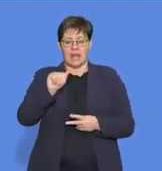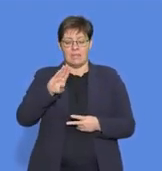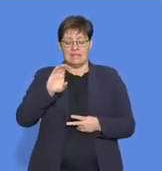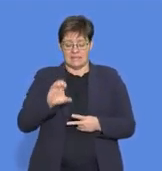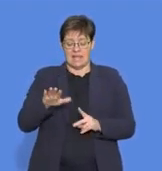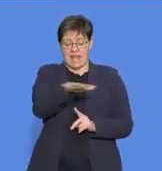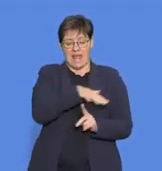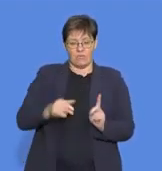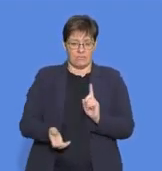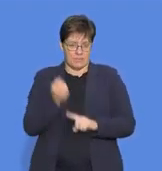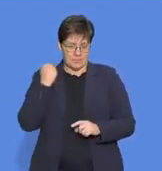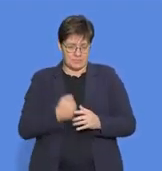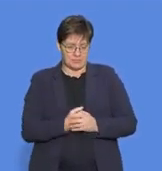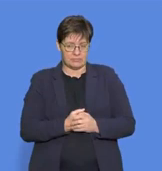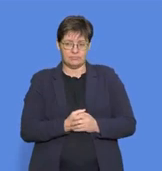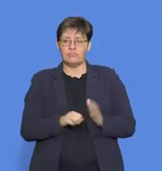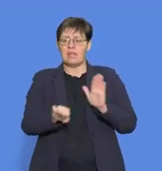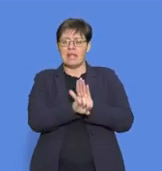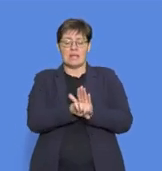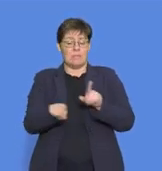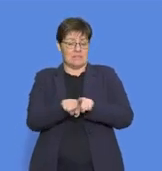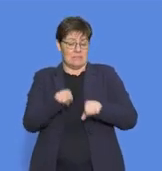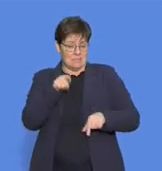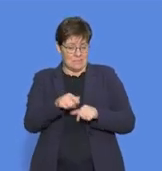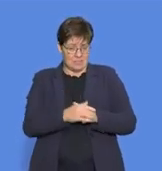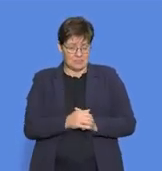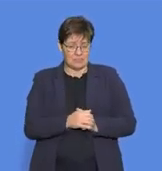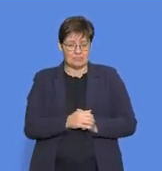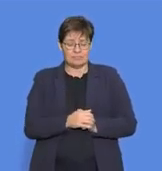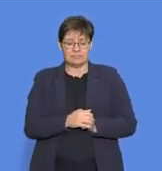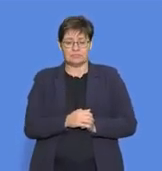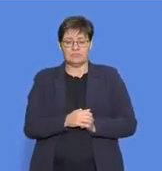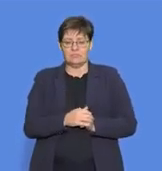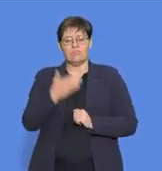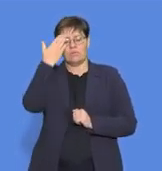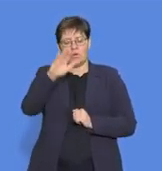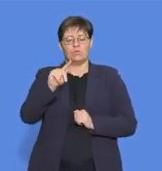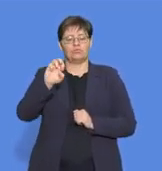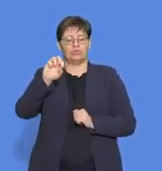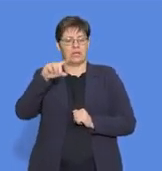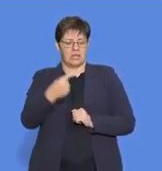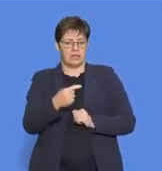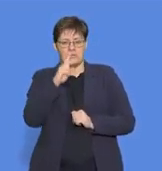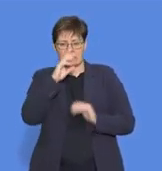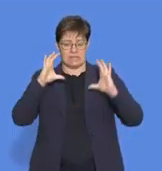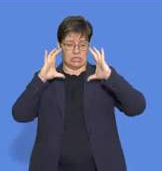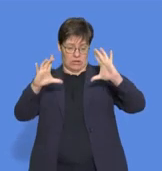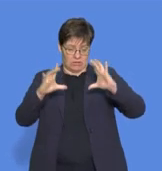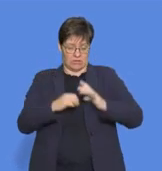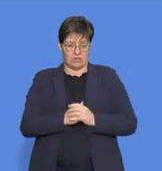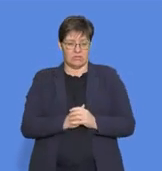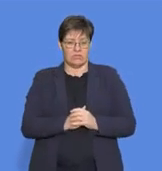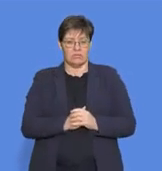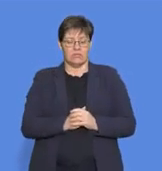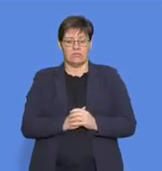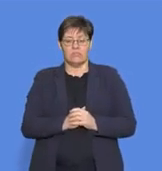ABC. When we're given an example like this, so we know we're doing trigonometry, but suddenly we see a circle. So